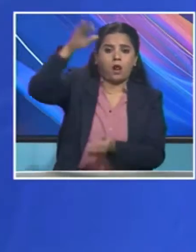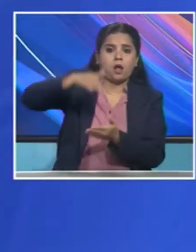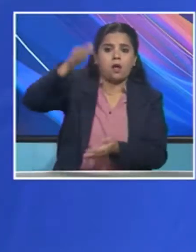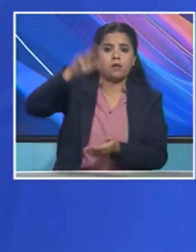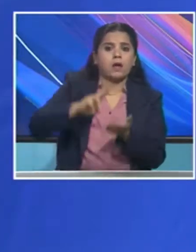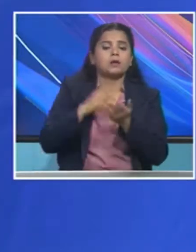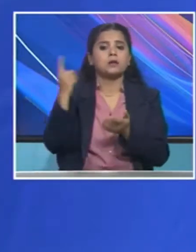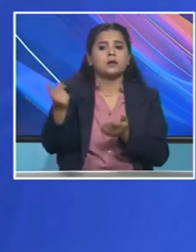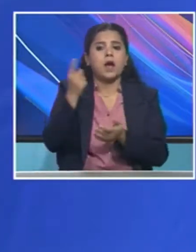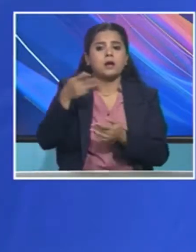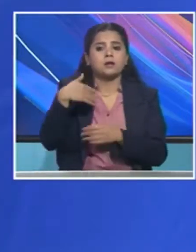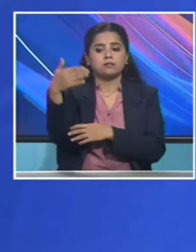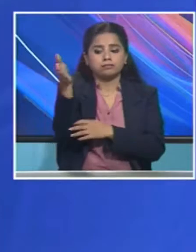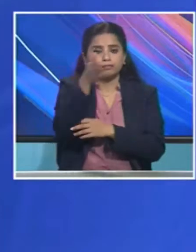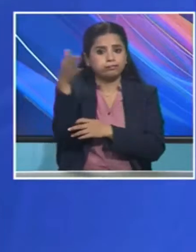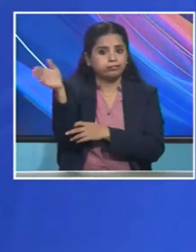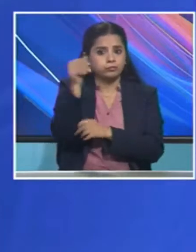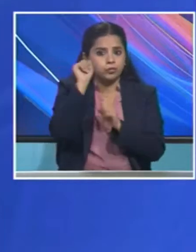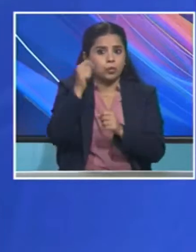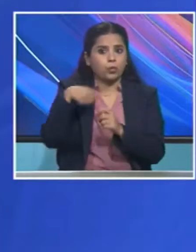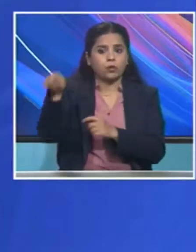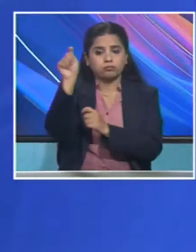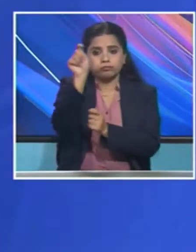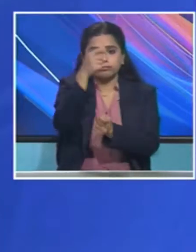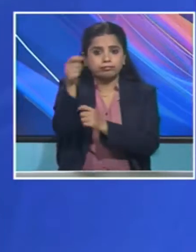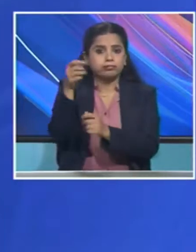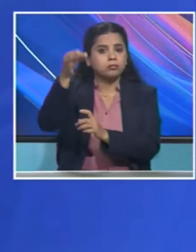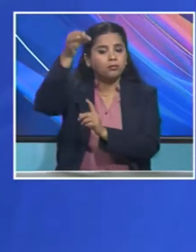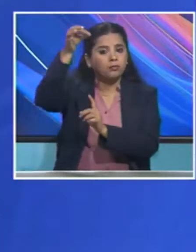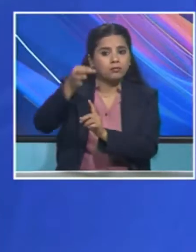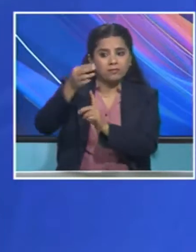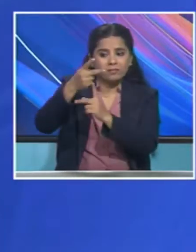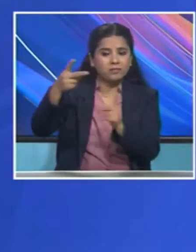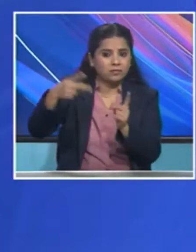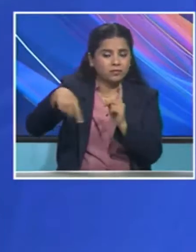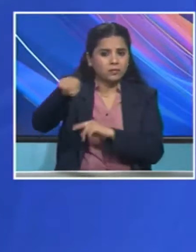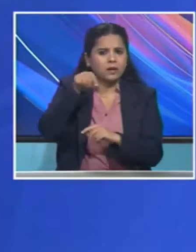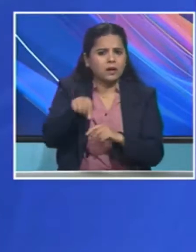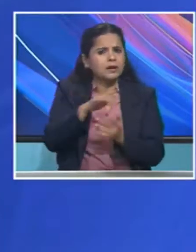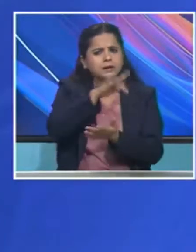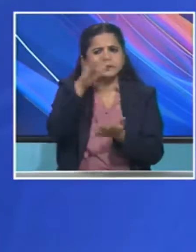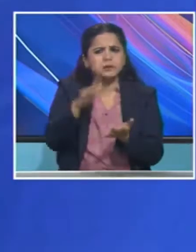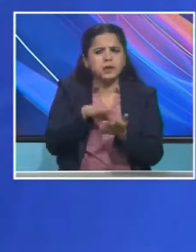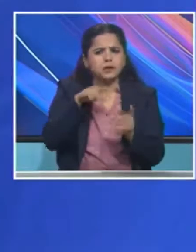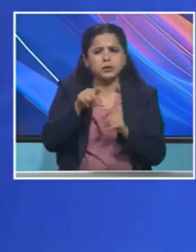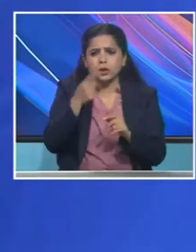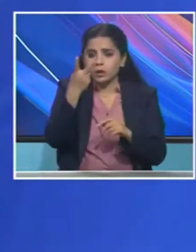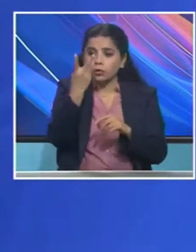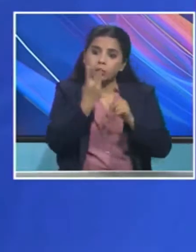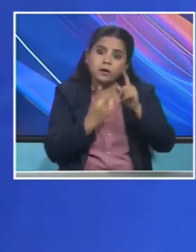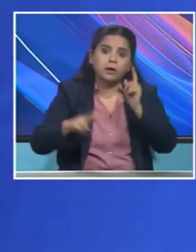flag hoisted from its peak, and the central dome is twice the height of the building.